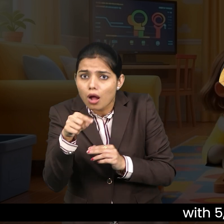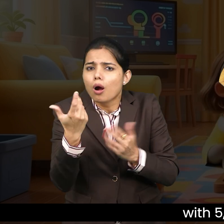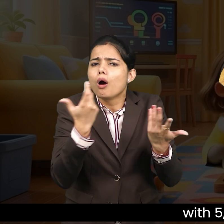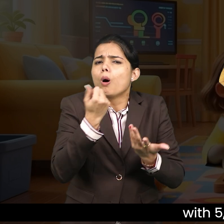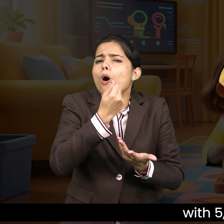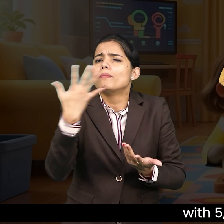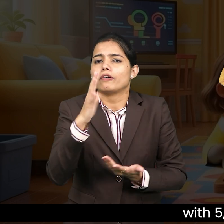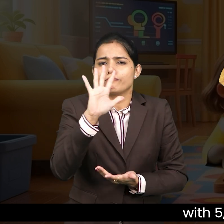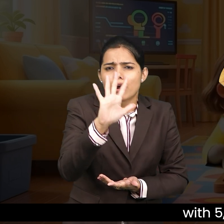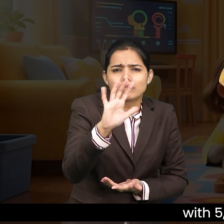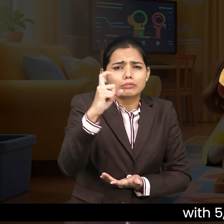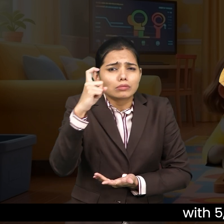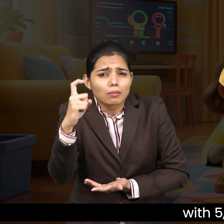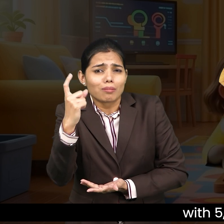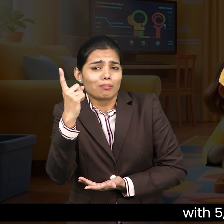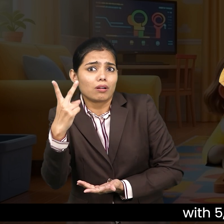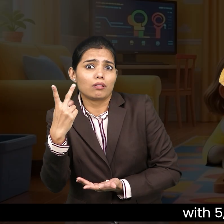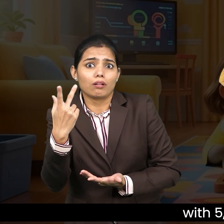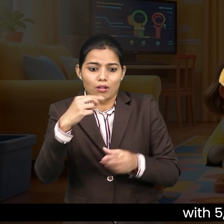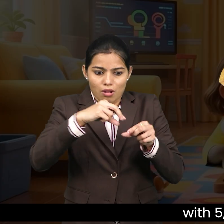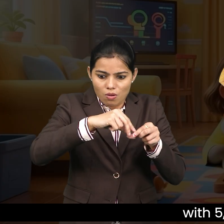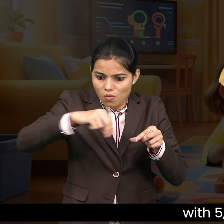7 or 12 in each hole.